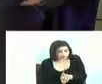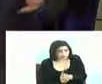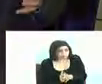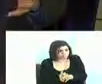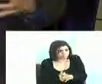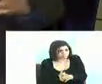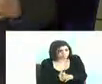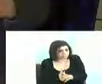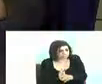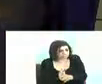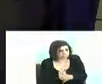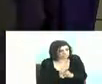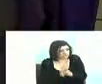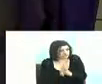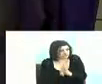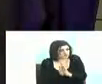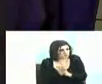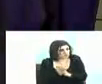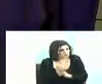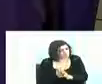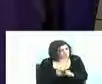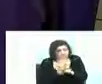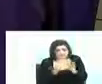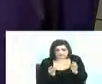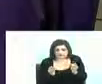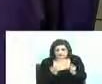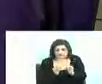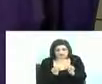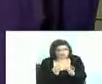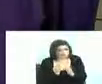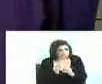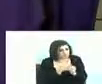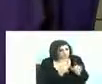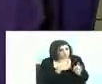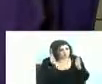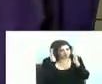becomes something much more than it ever could hope for or